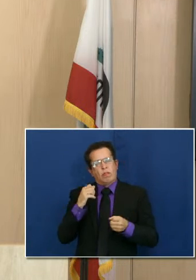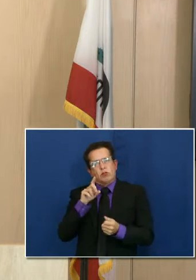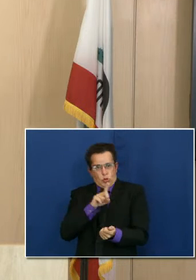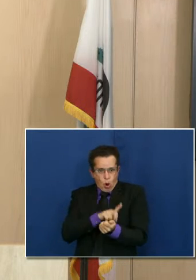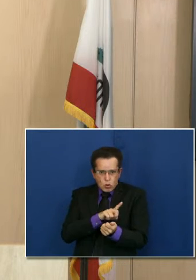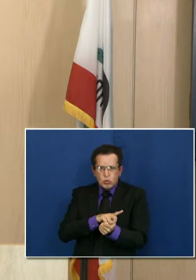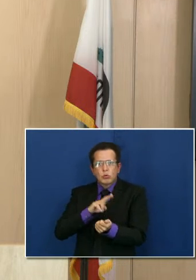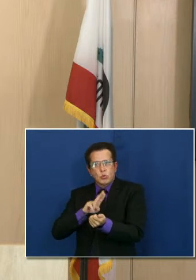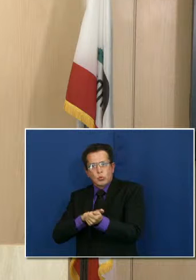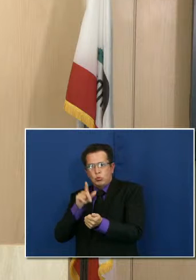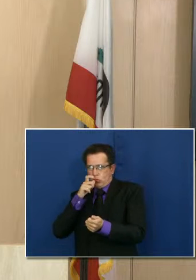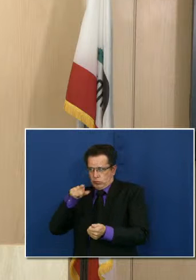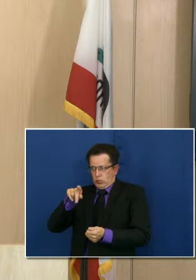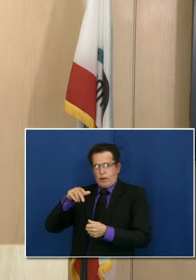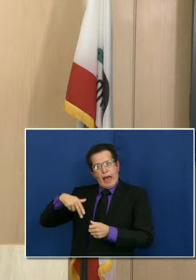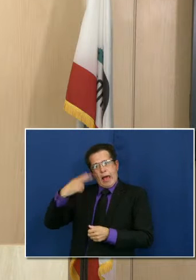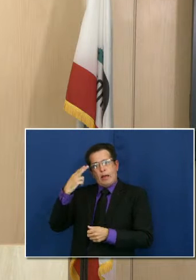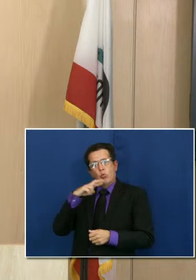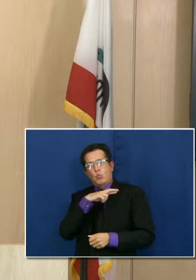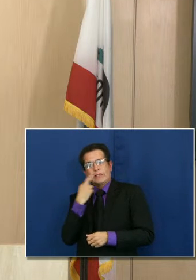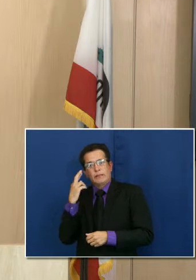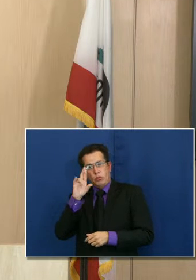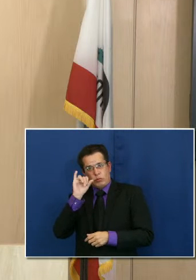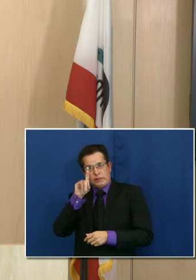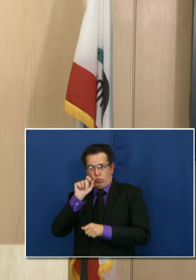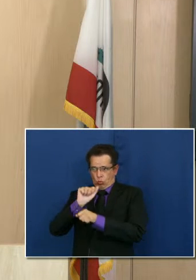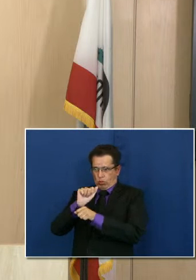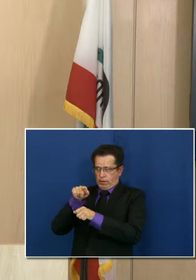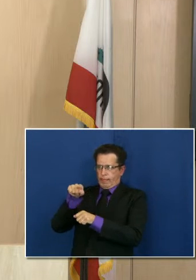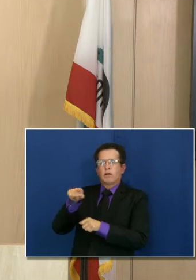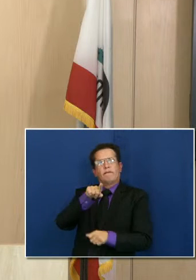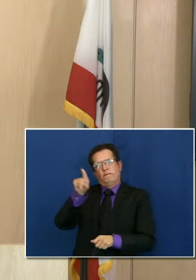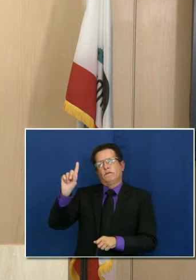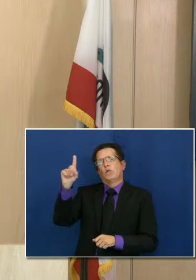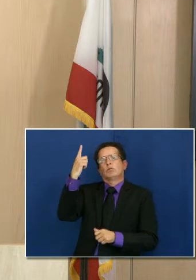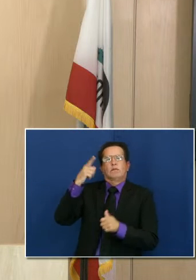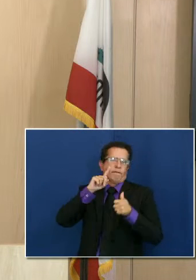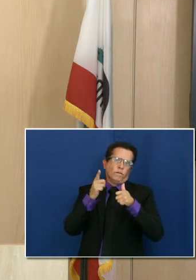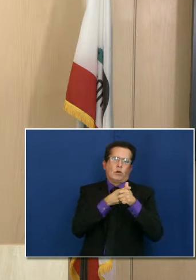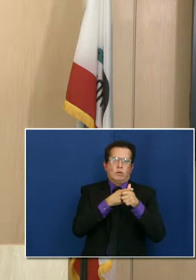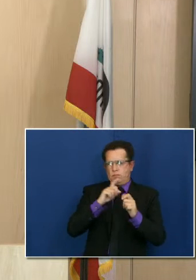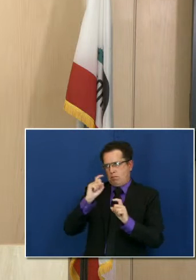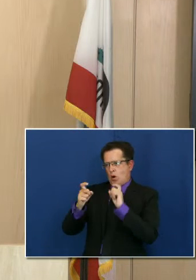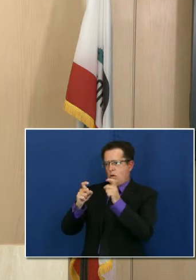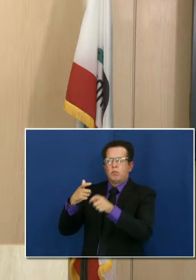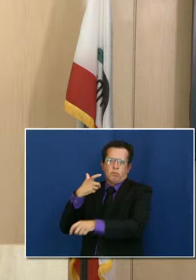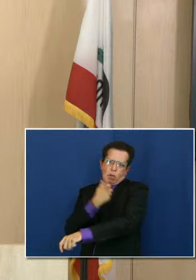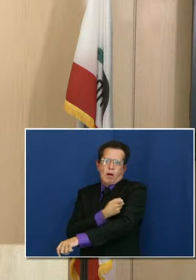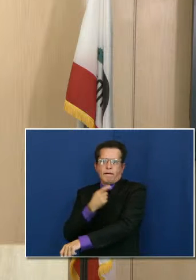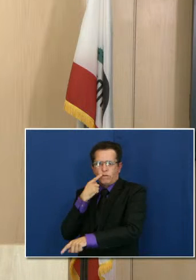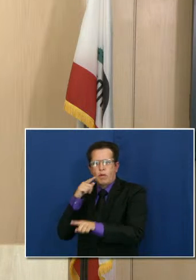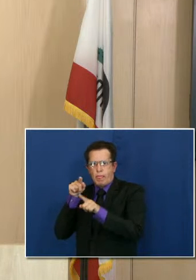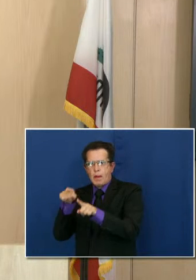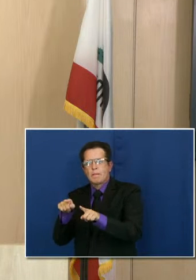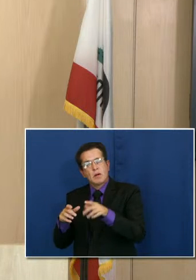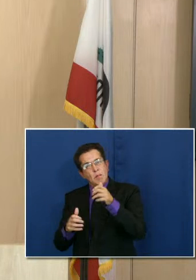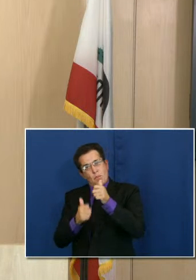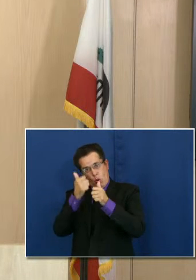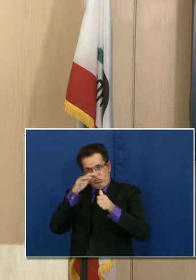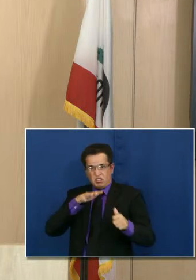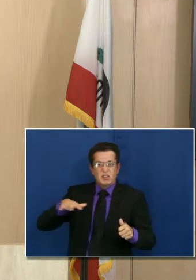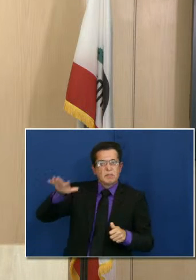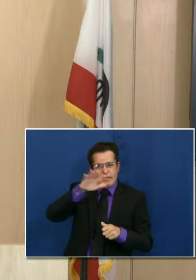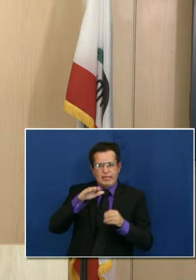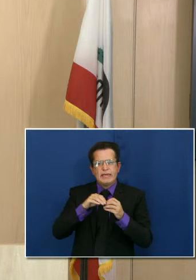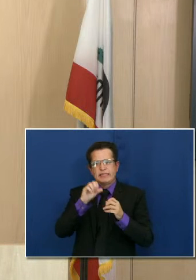individuals most at risk living in long-term residential care facilities. Most San Diegans will not have access